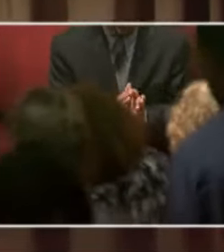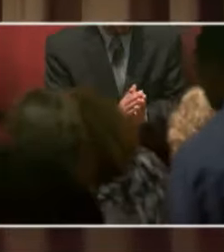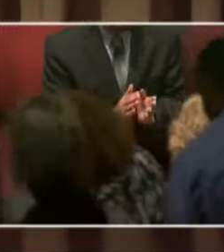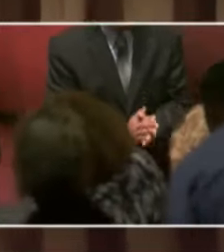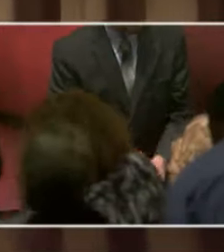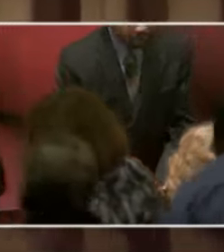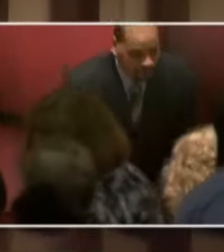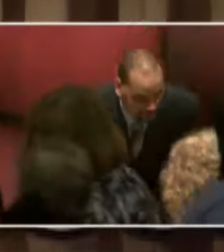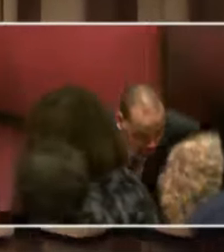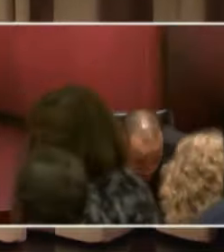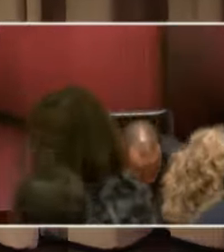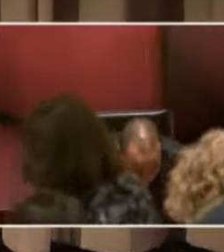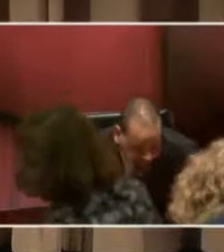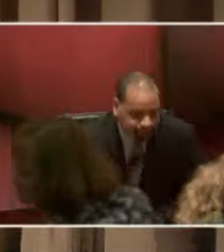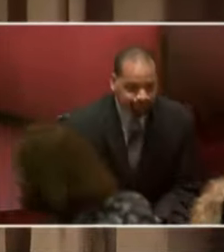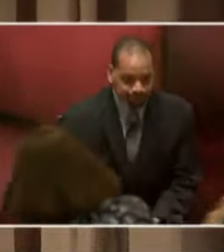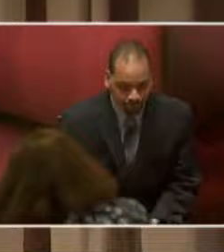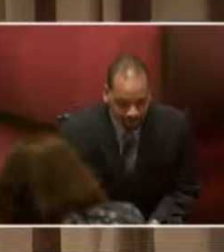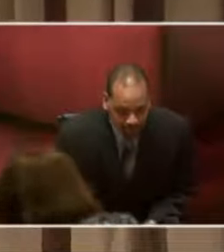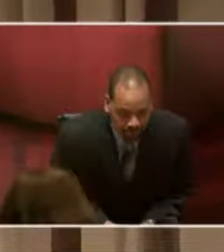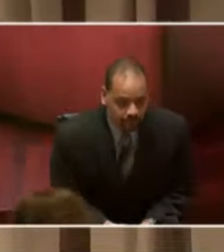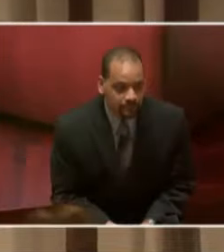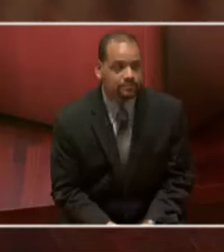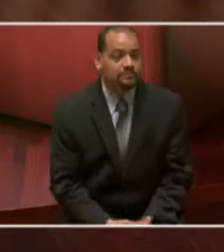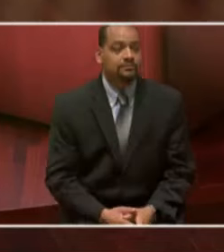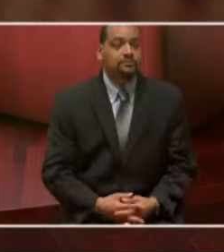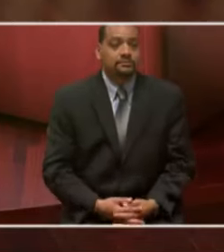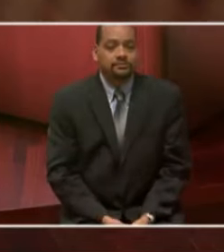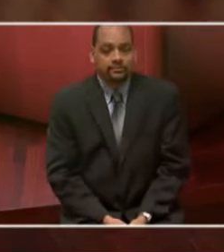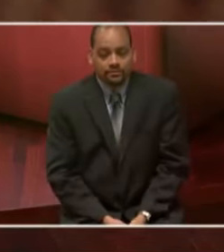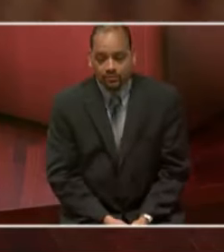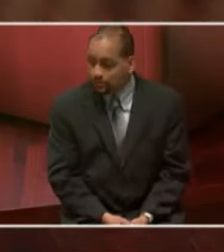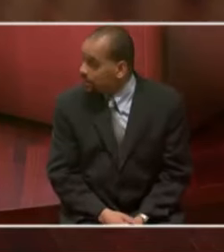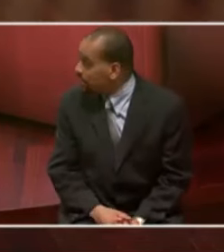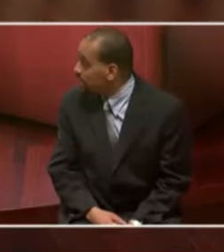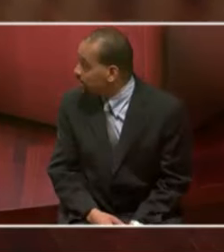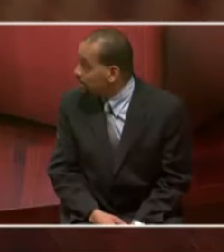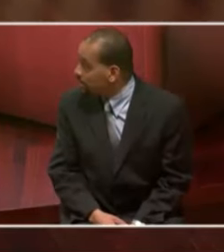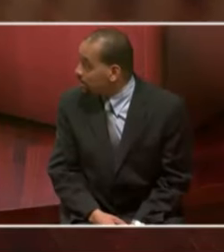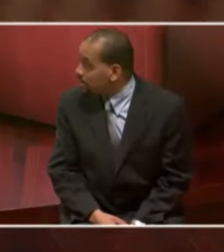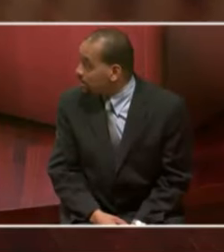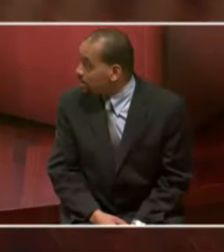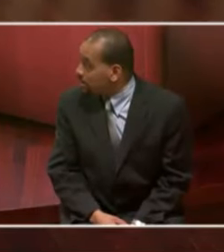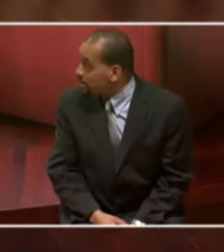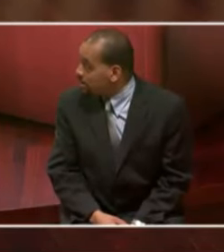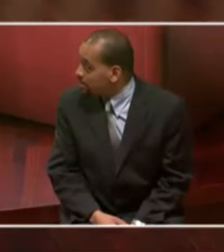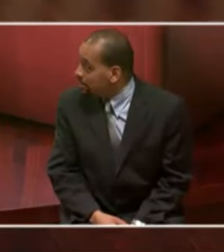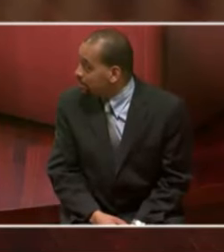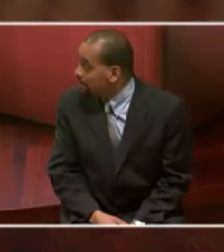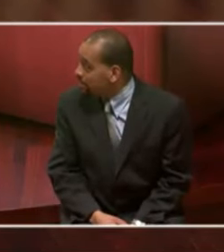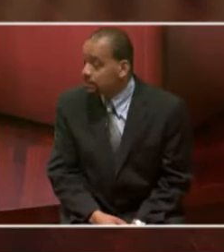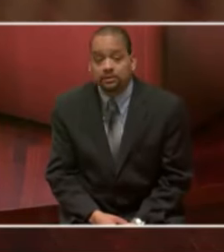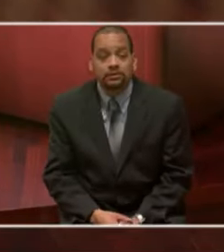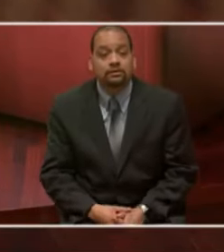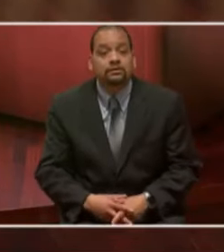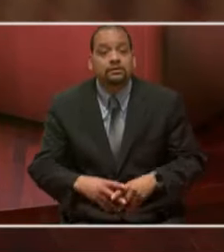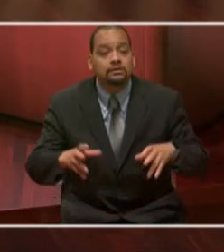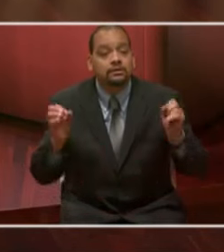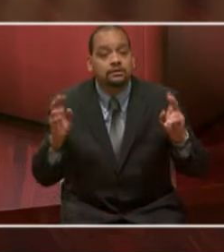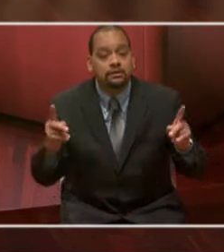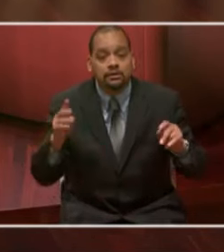happen to be white, Asian American, Native American,